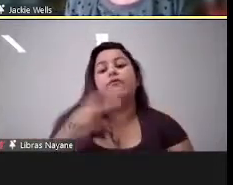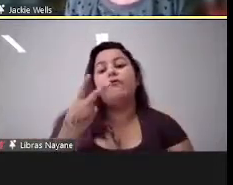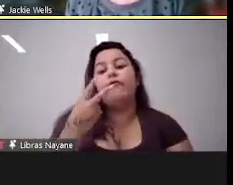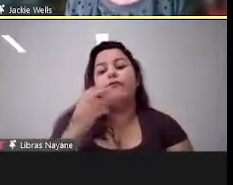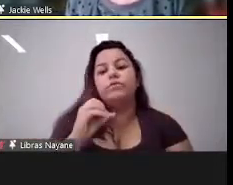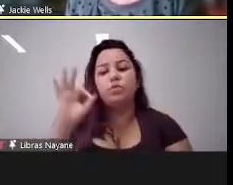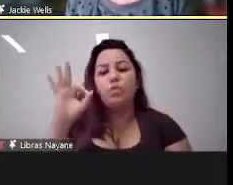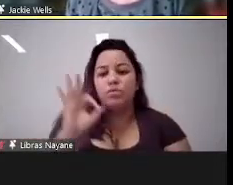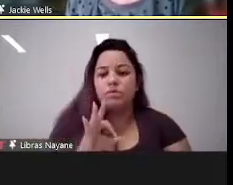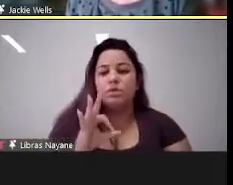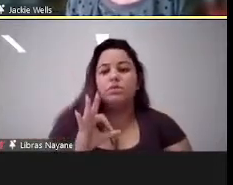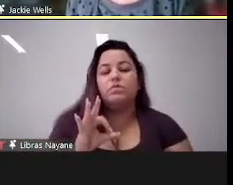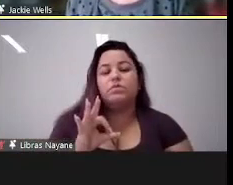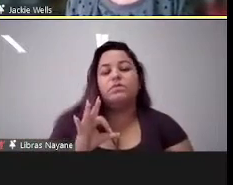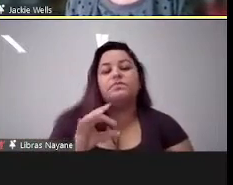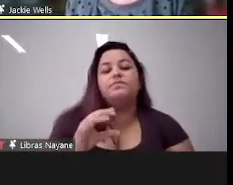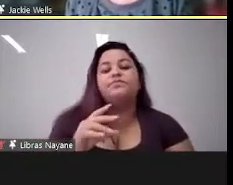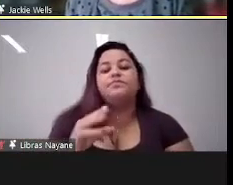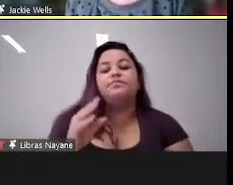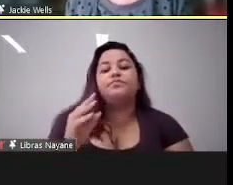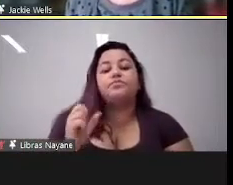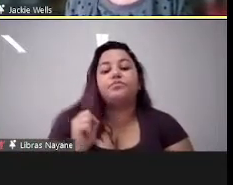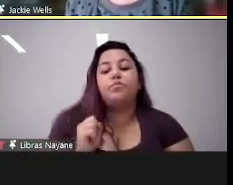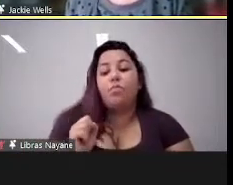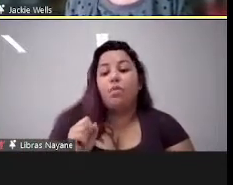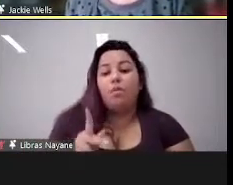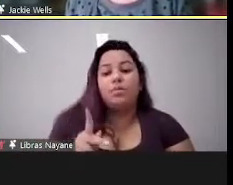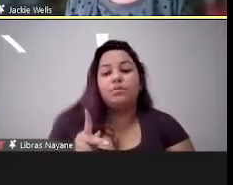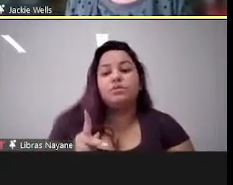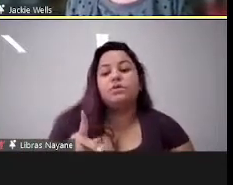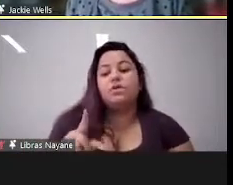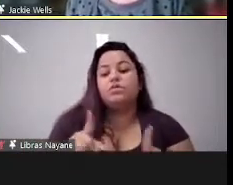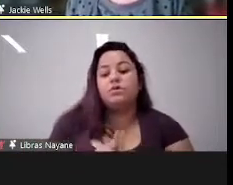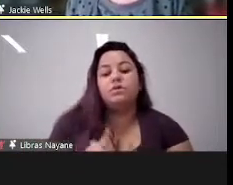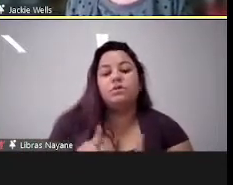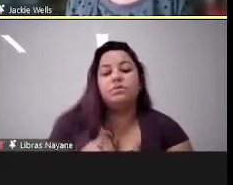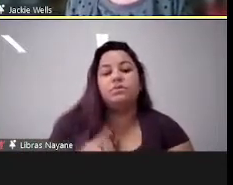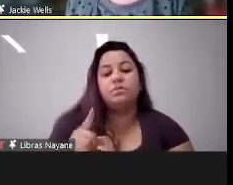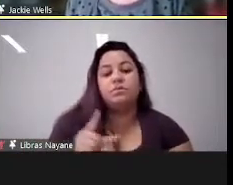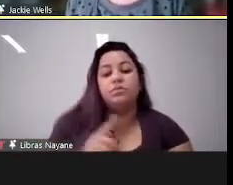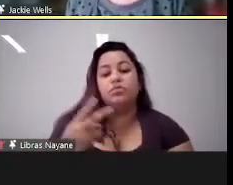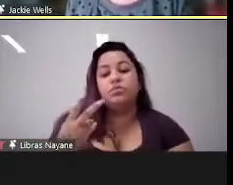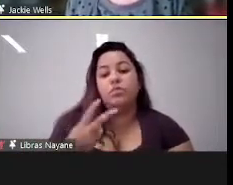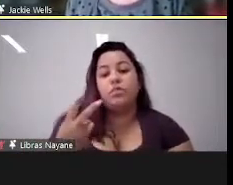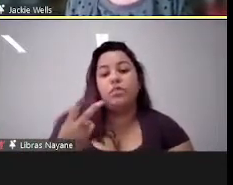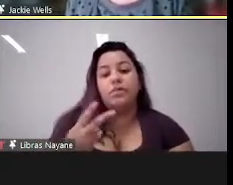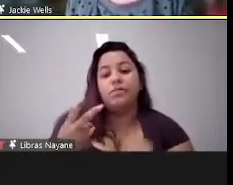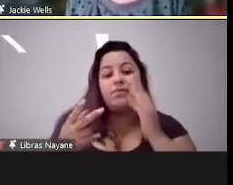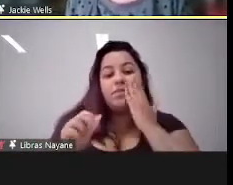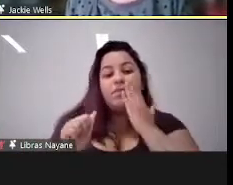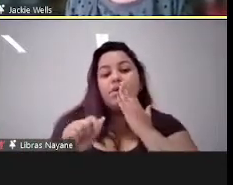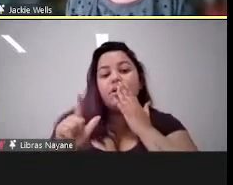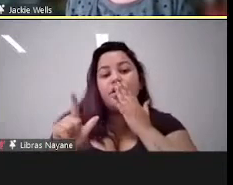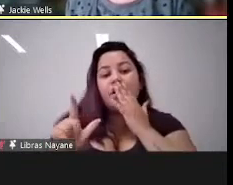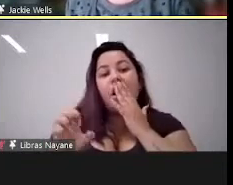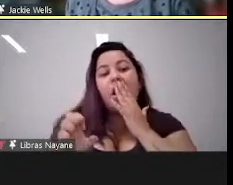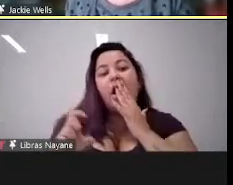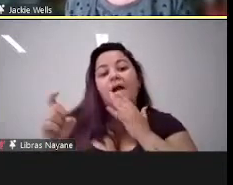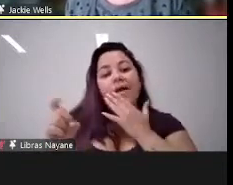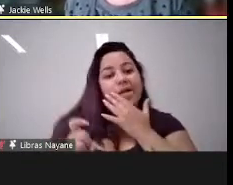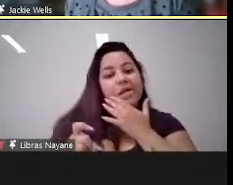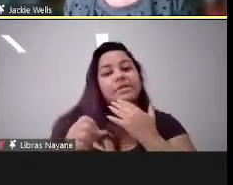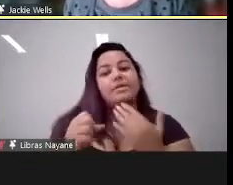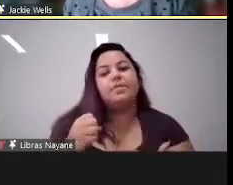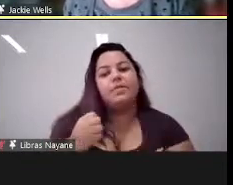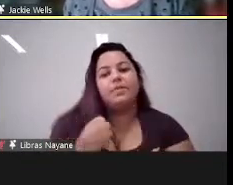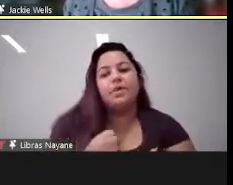middle, we have two other individuals. Alex is a basic rate taxpayer. So the change